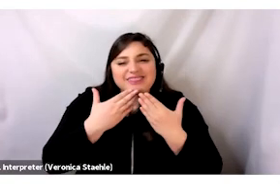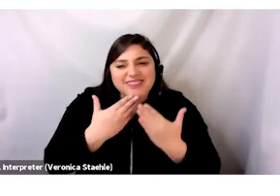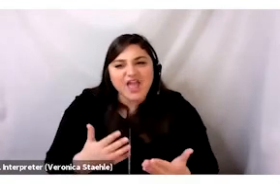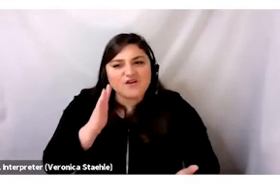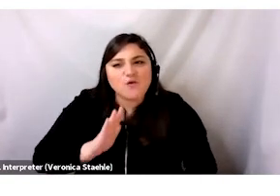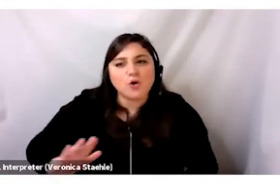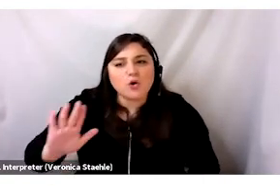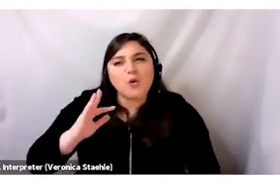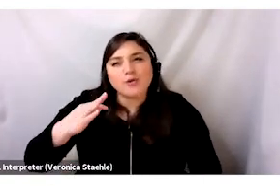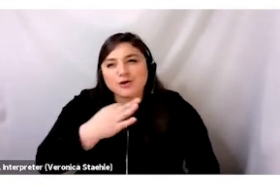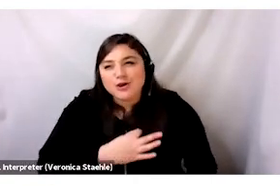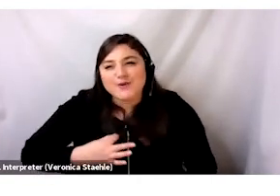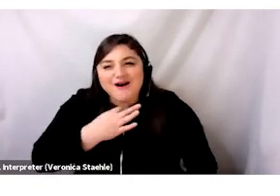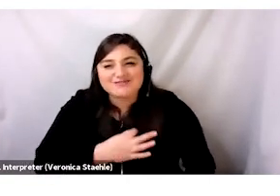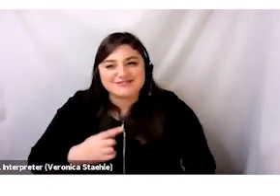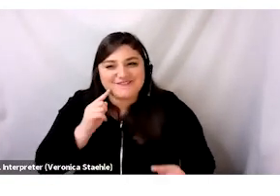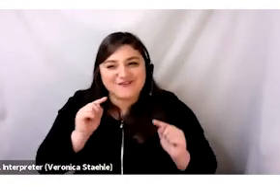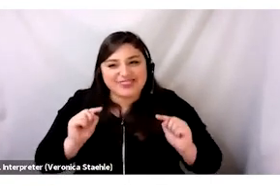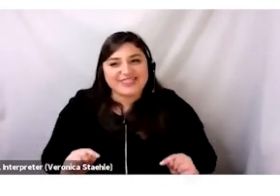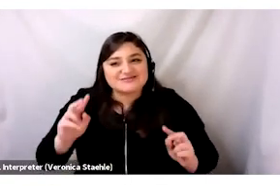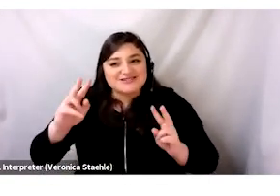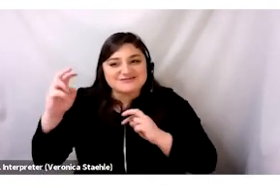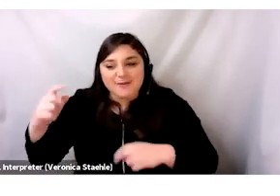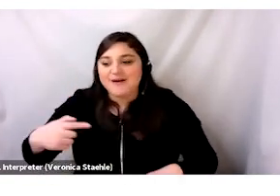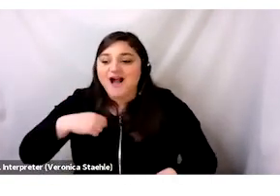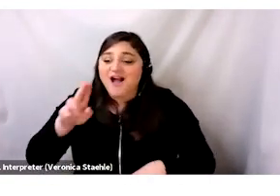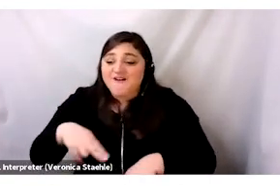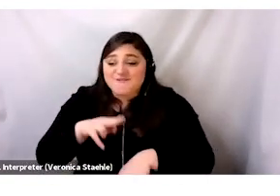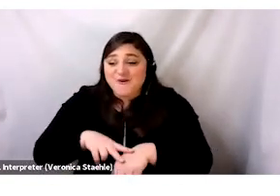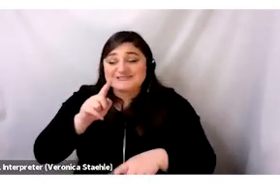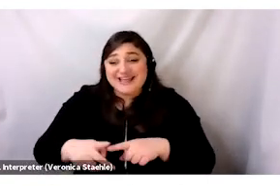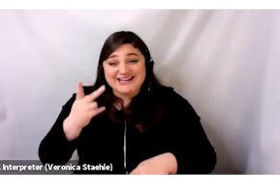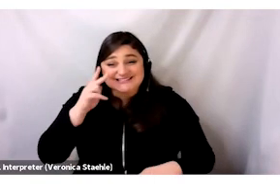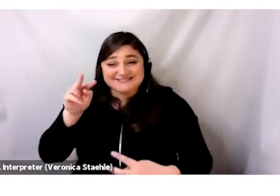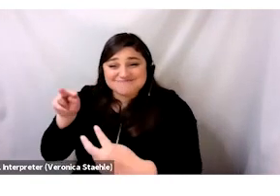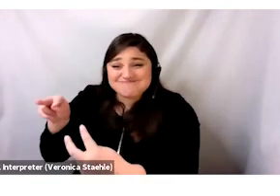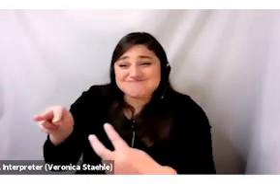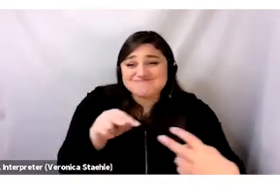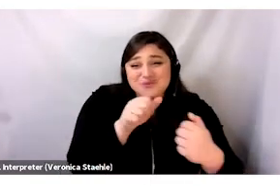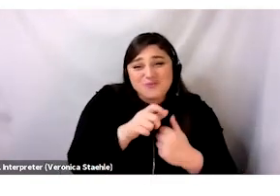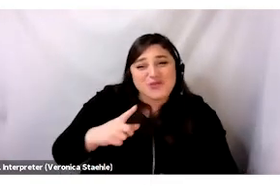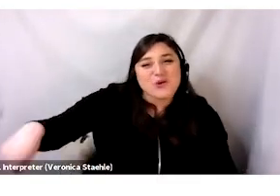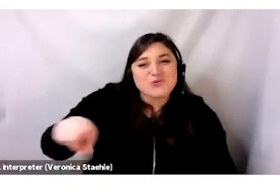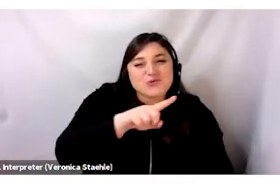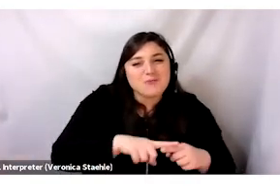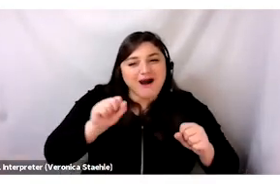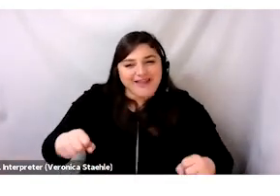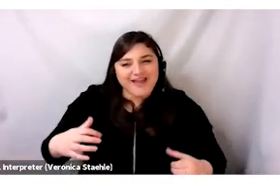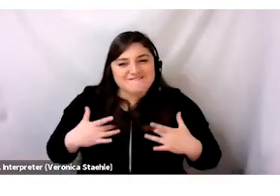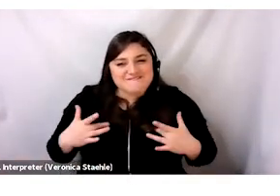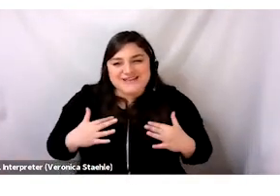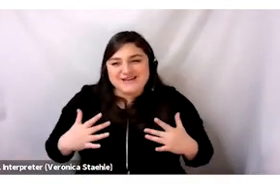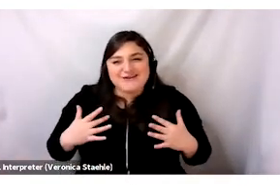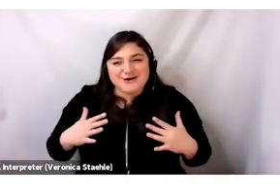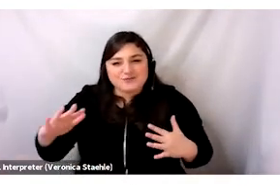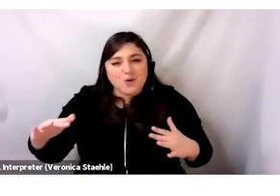this class. Even though I can't see you, I can feel your presence. I've been seeing some of the comments popping up in the